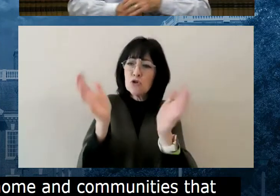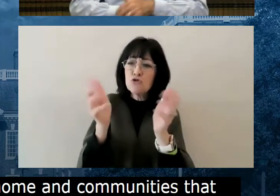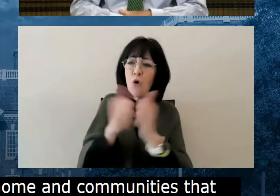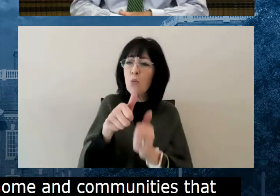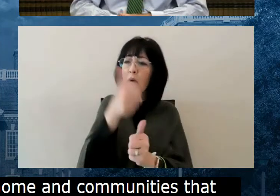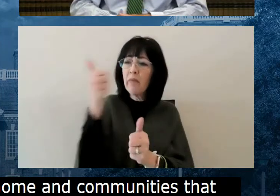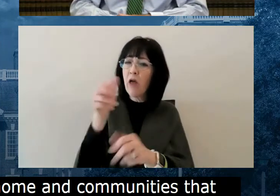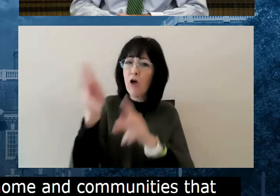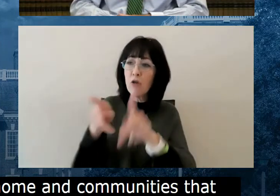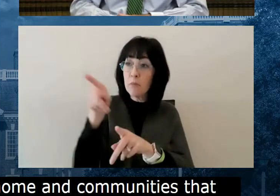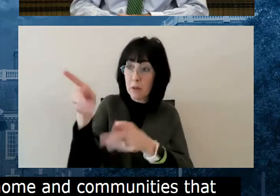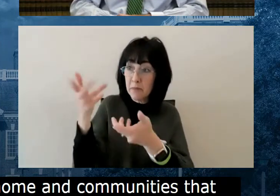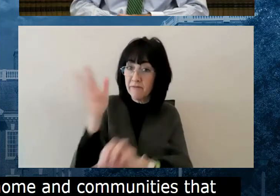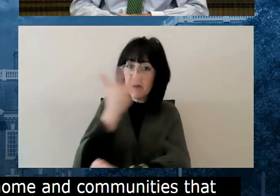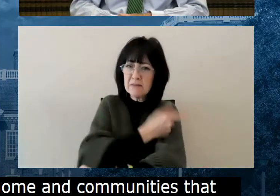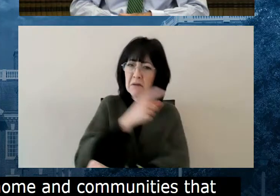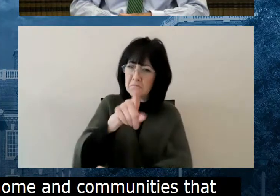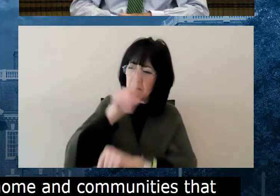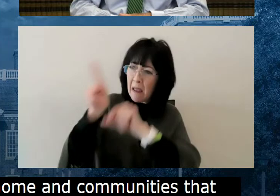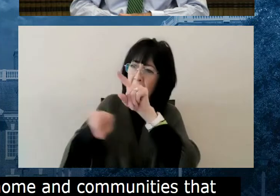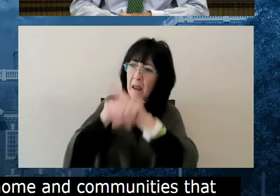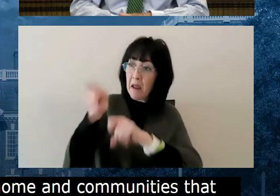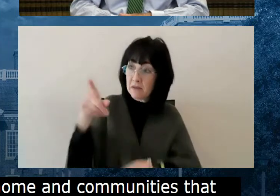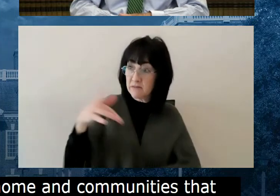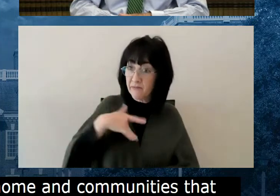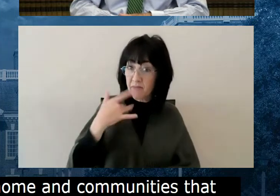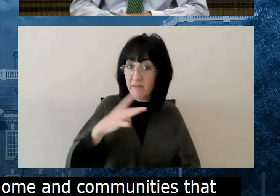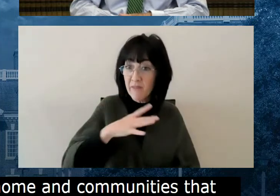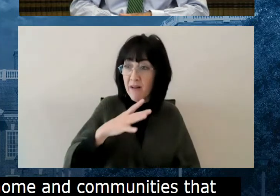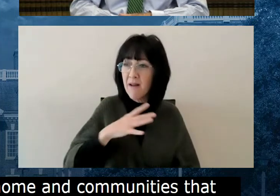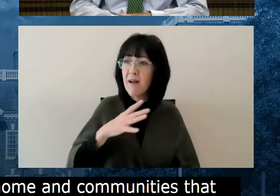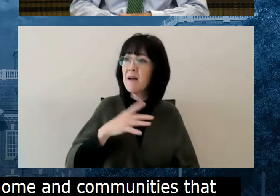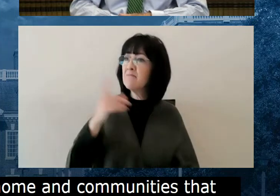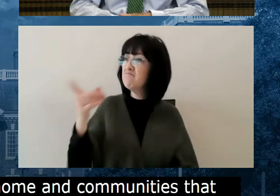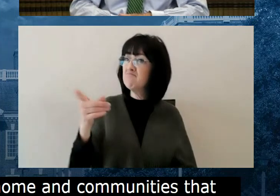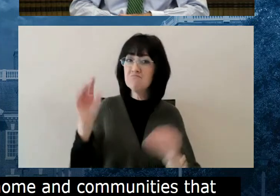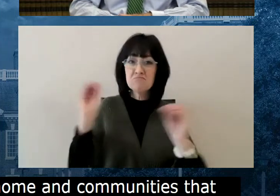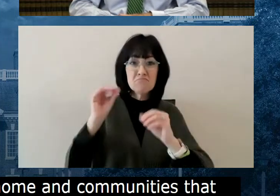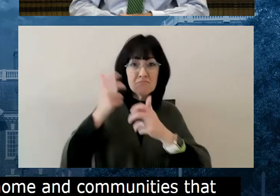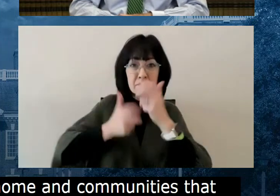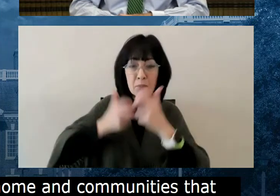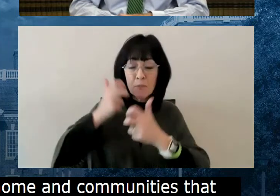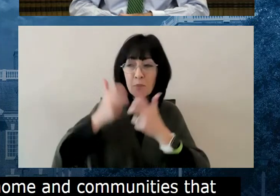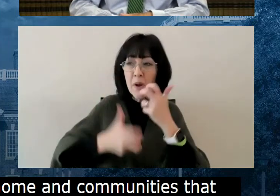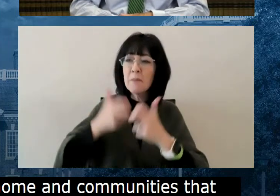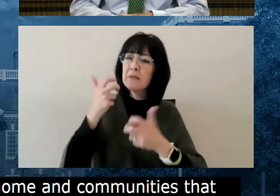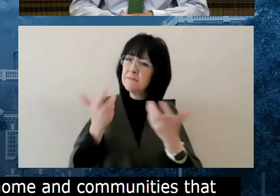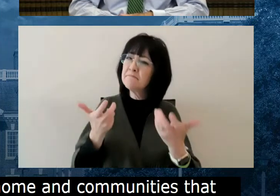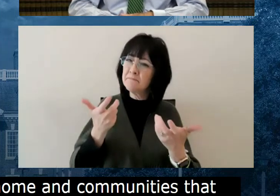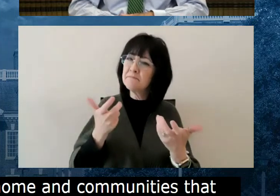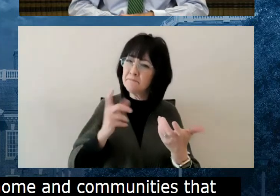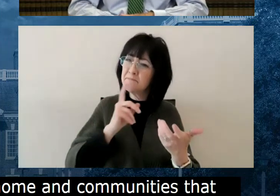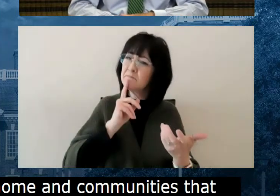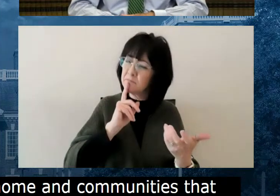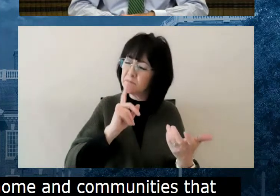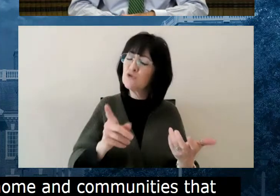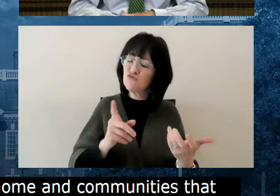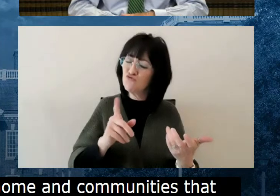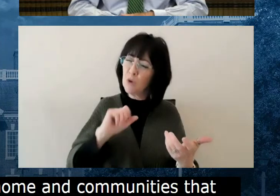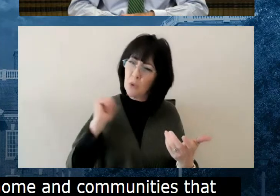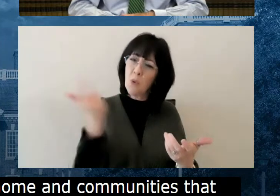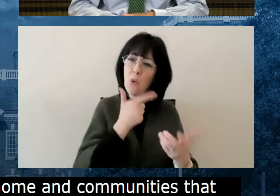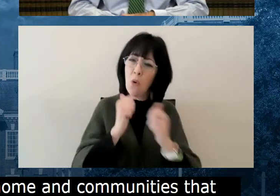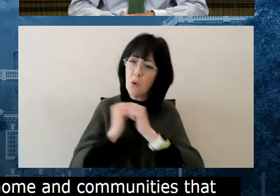they're not vaccinated, protecting others, maybe family members of yours. It's really one of those, we're all in this together, let's